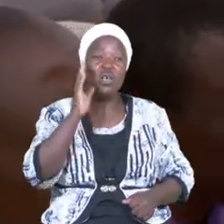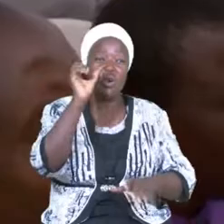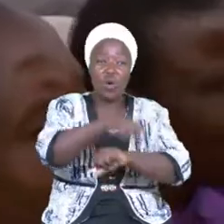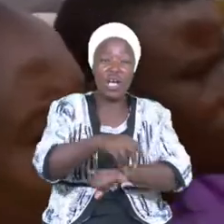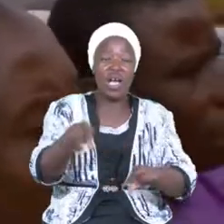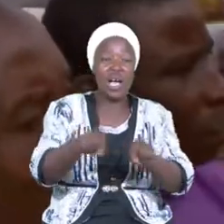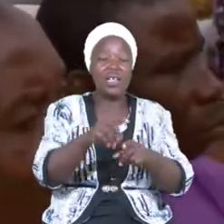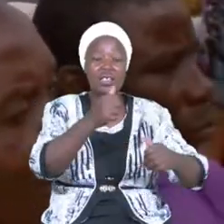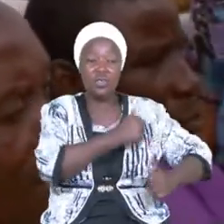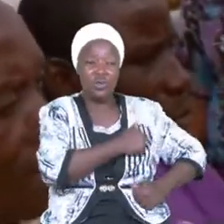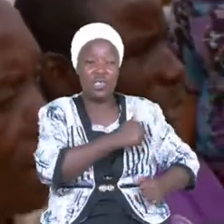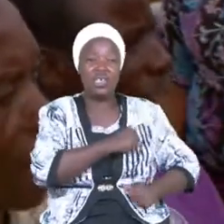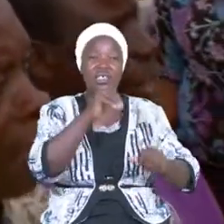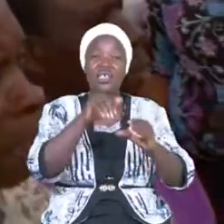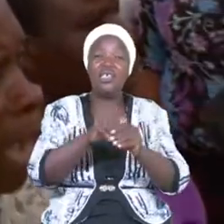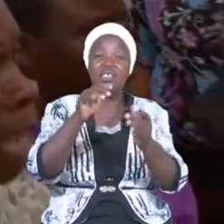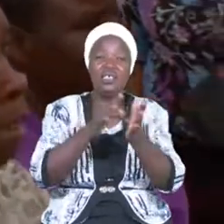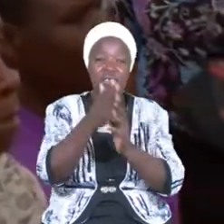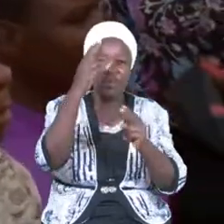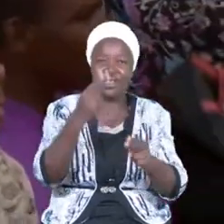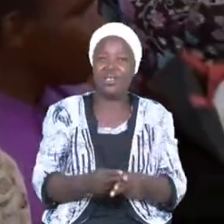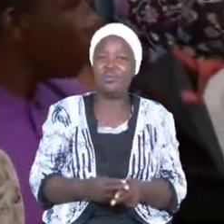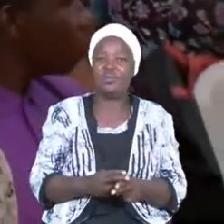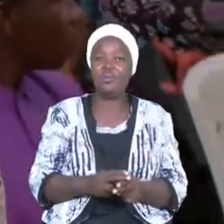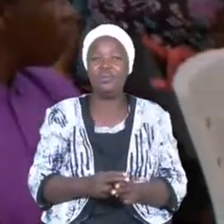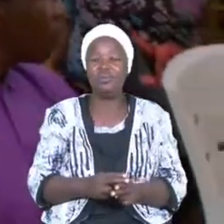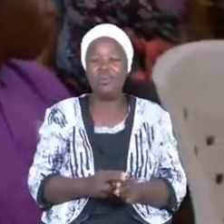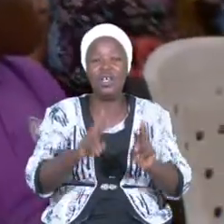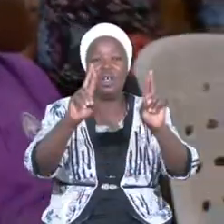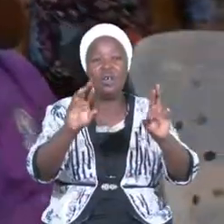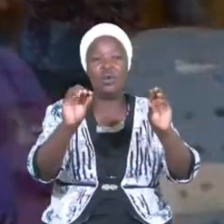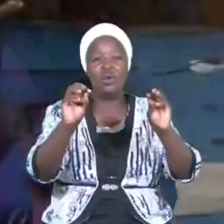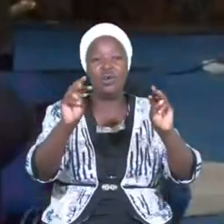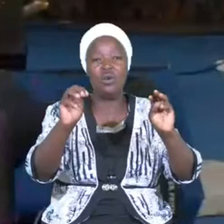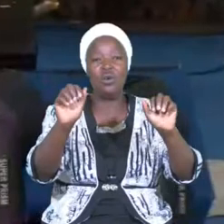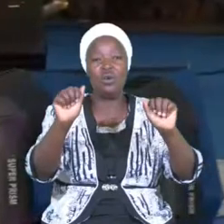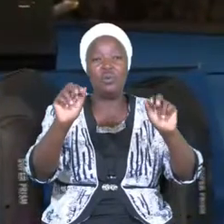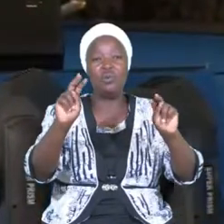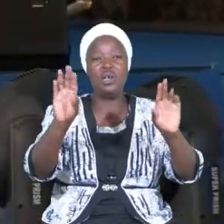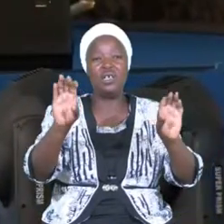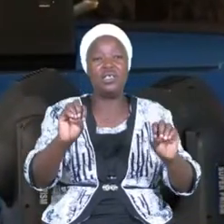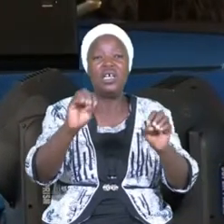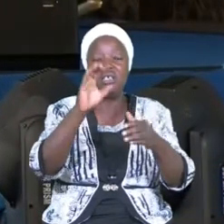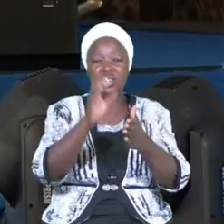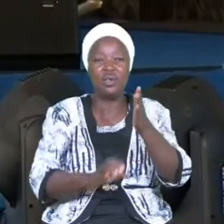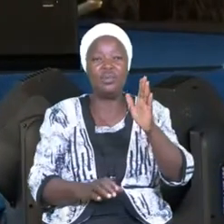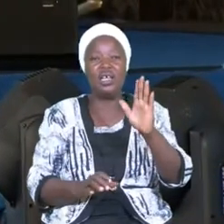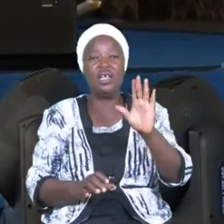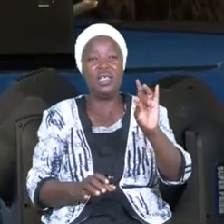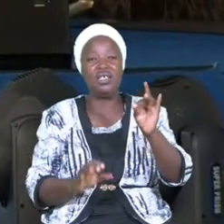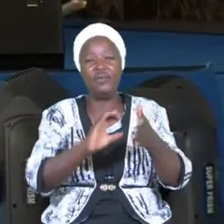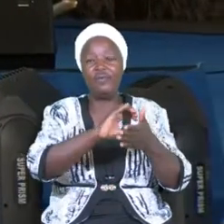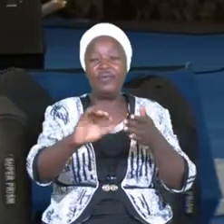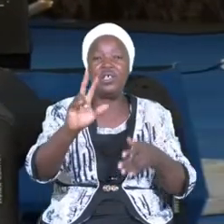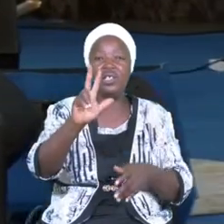in Jesus' name. Romans chapter 8, I'm reading from verse 37. Romans